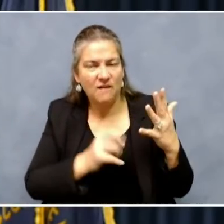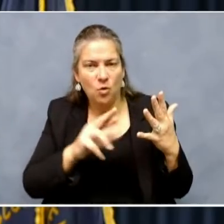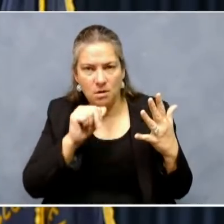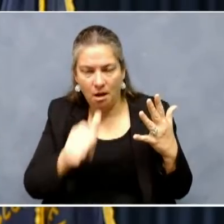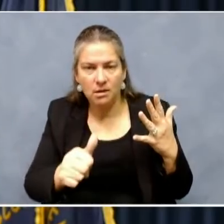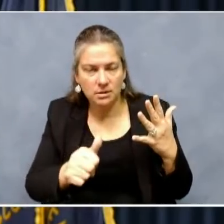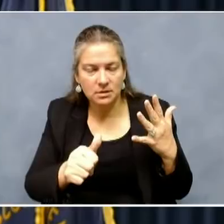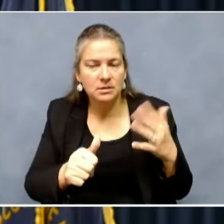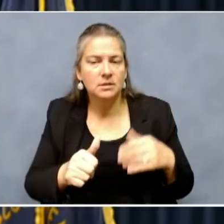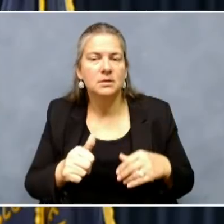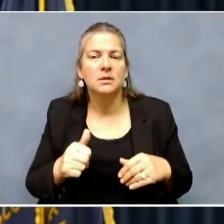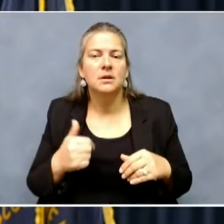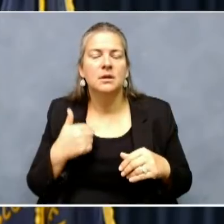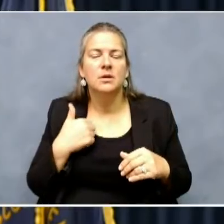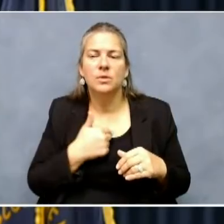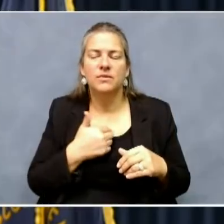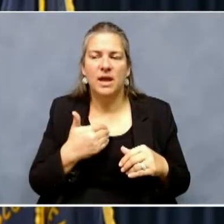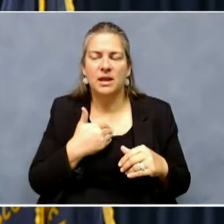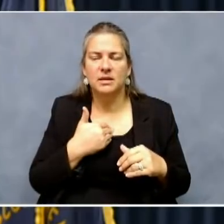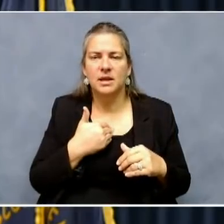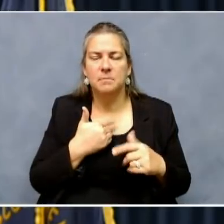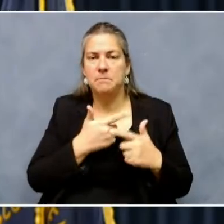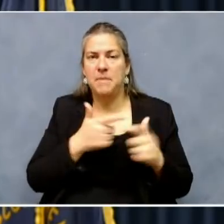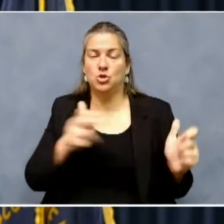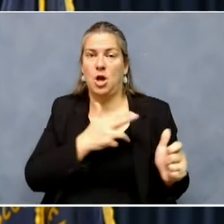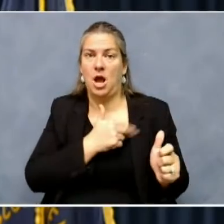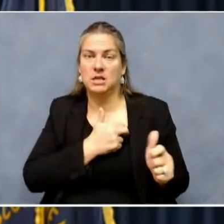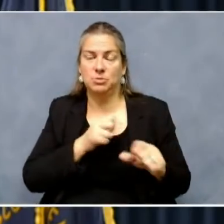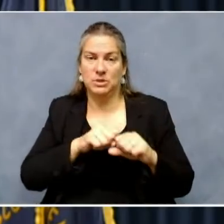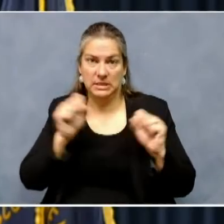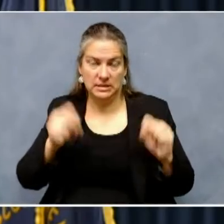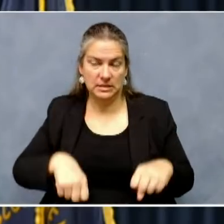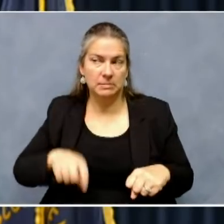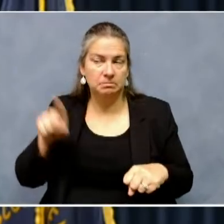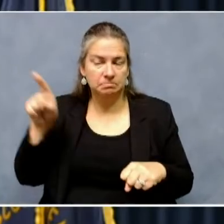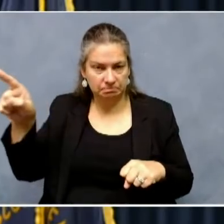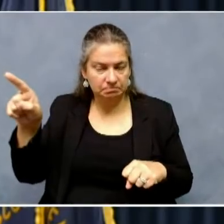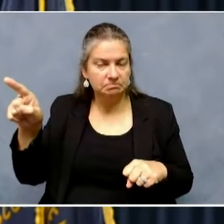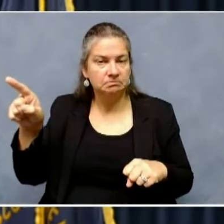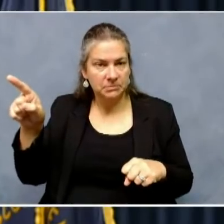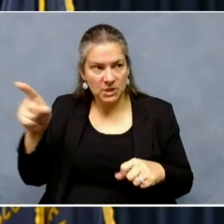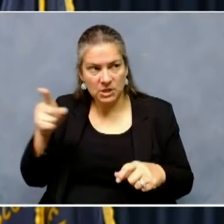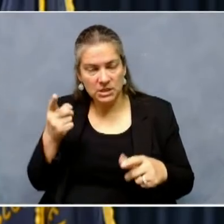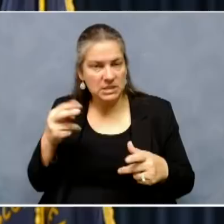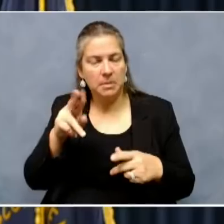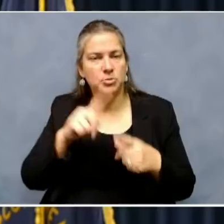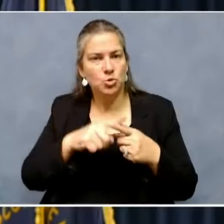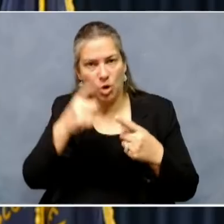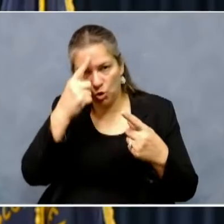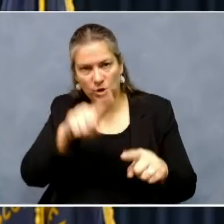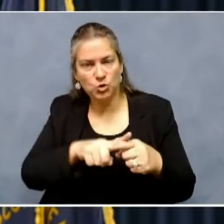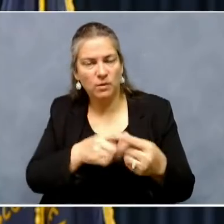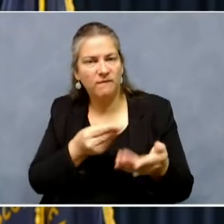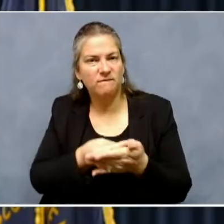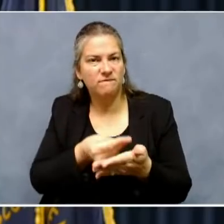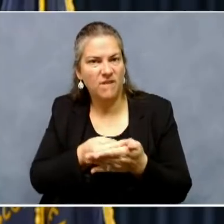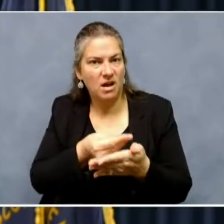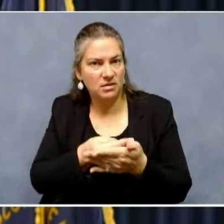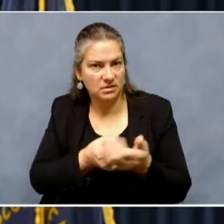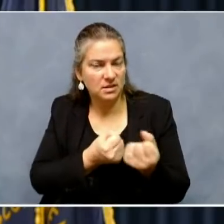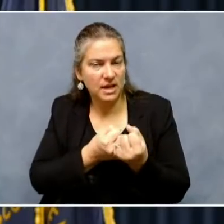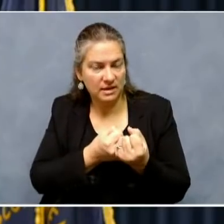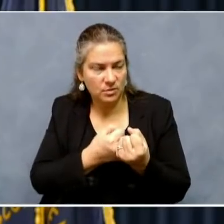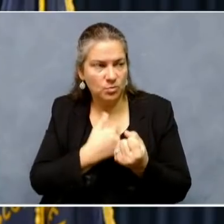We've had major hospital systems primarily step up and agree to help fund it. We believe we now